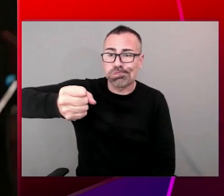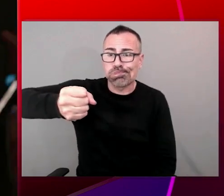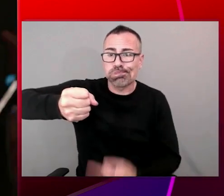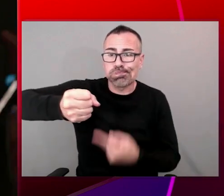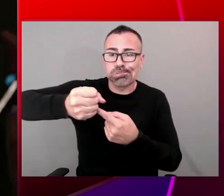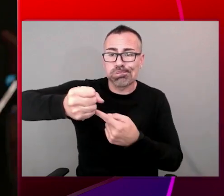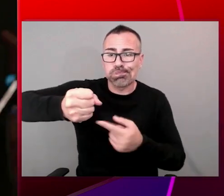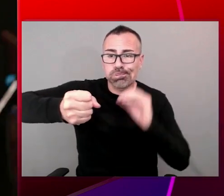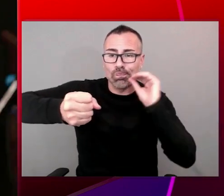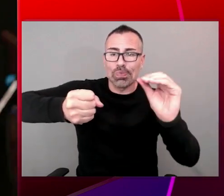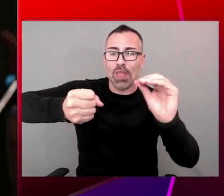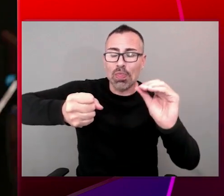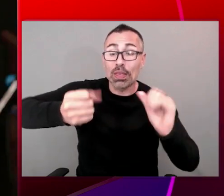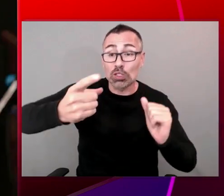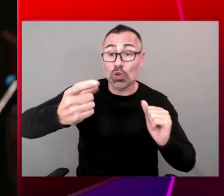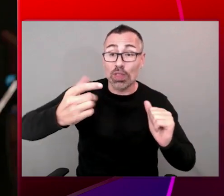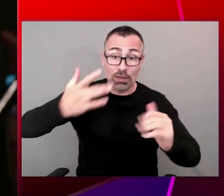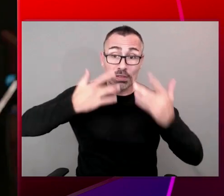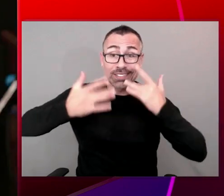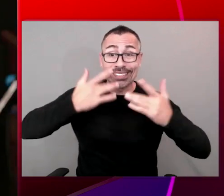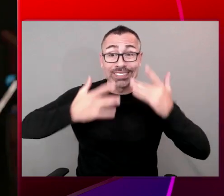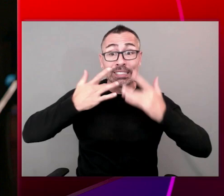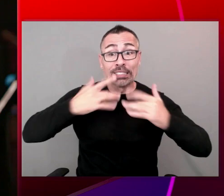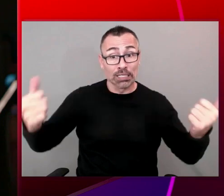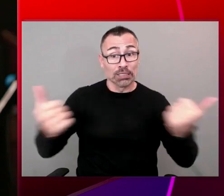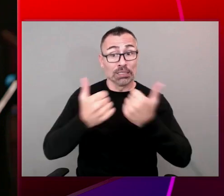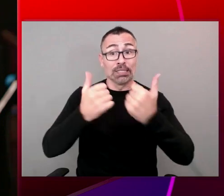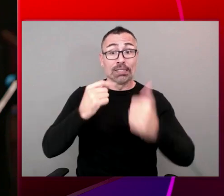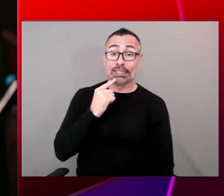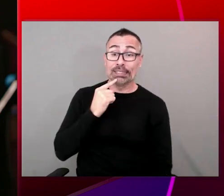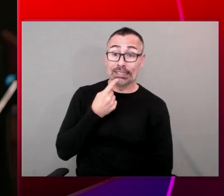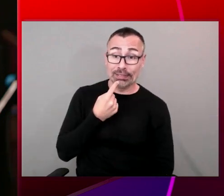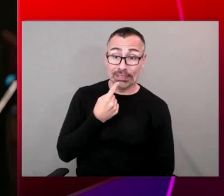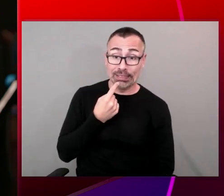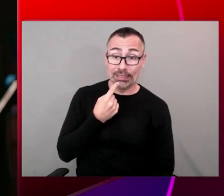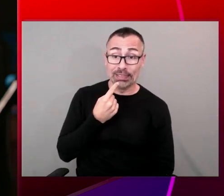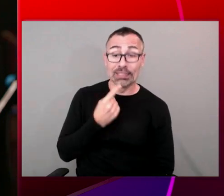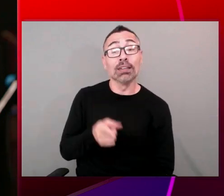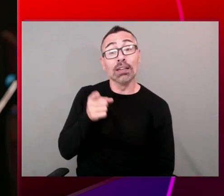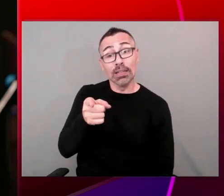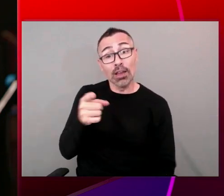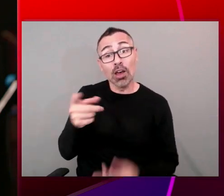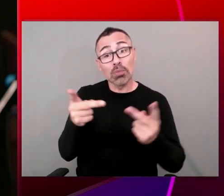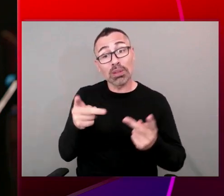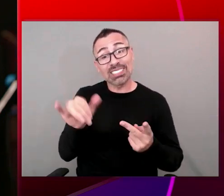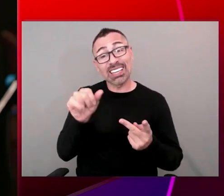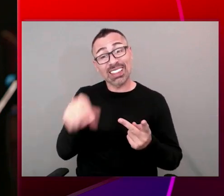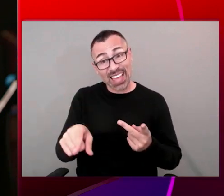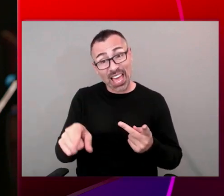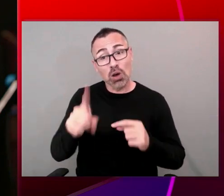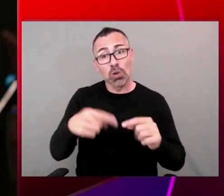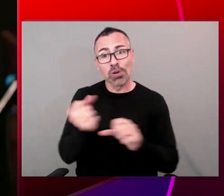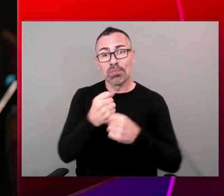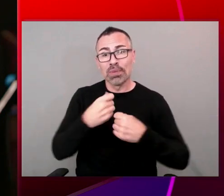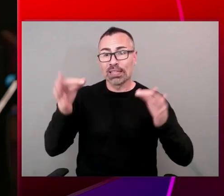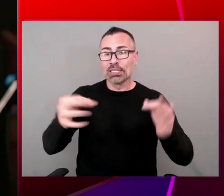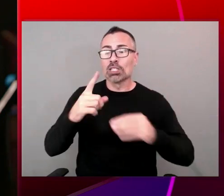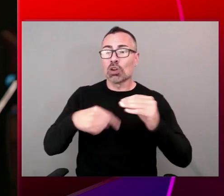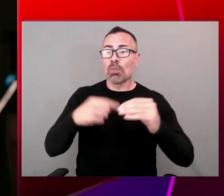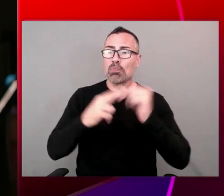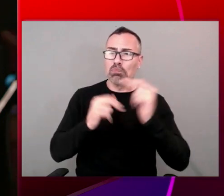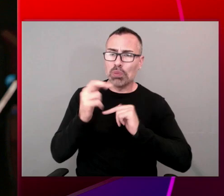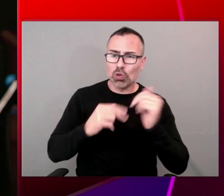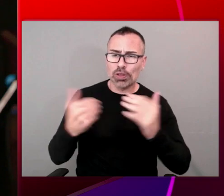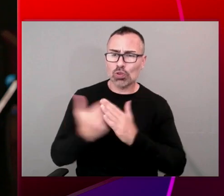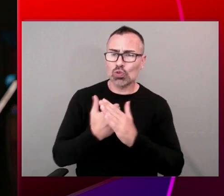scarcity challenges there. And in a place like that, as we're making decisions about building new data centers in that